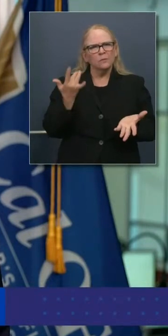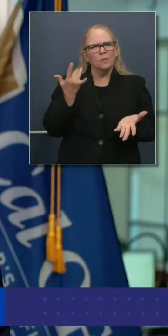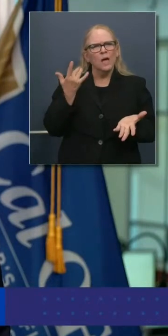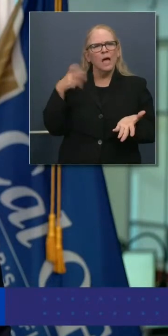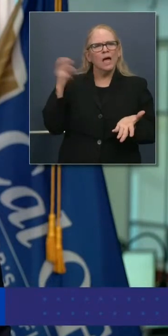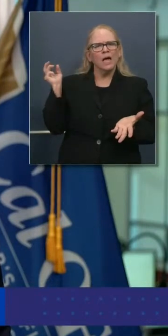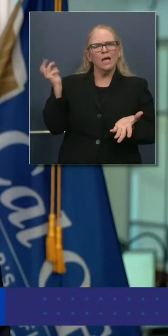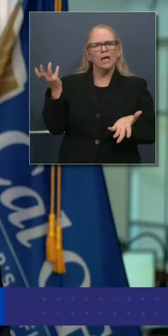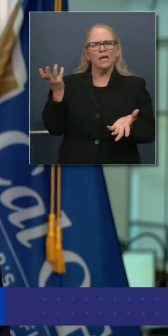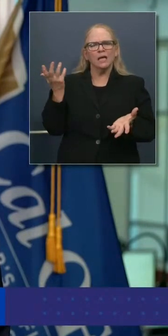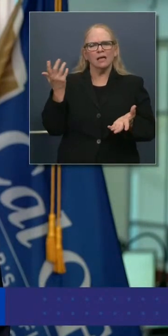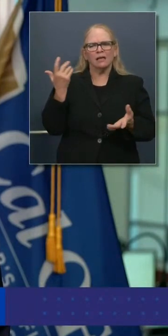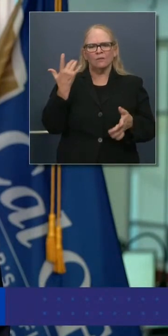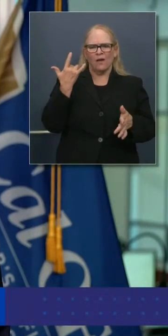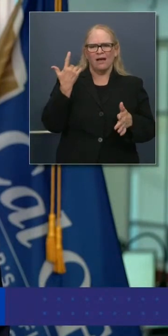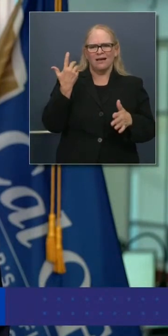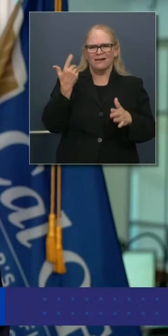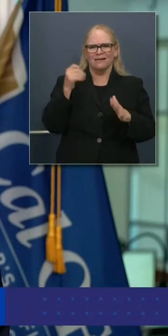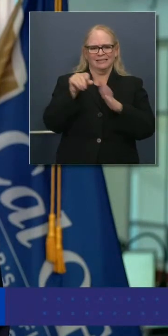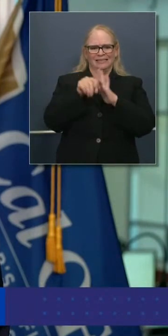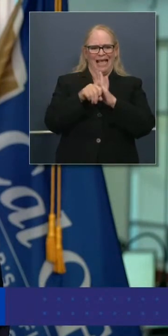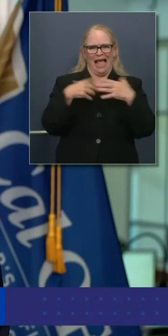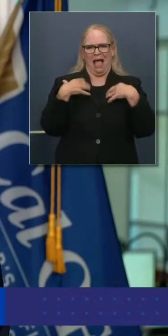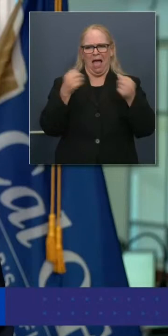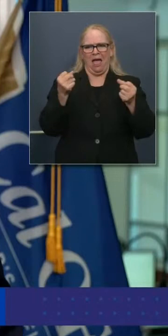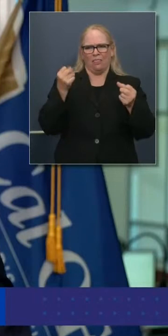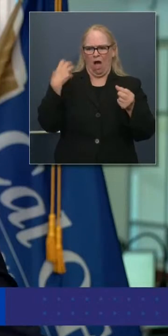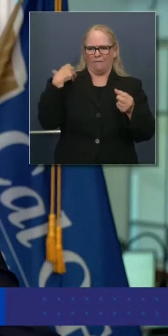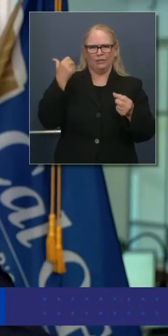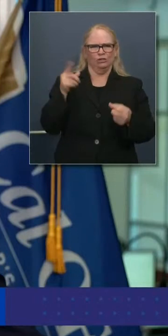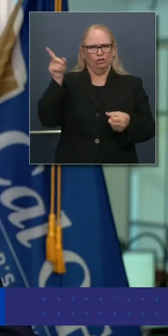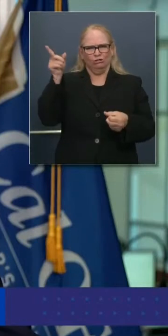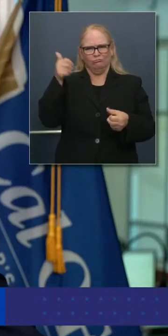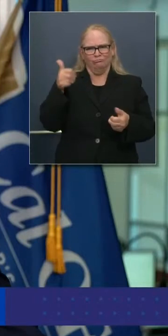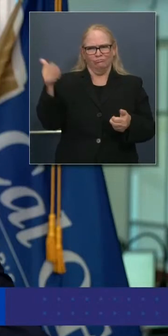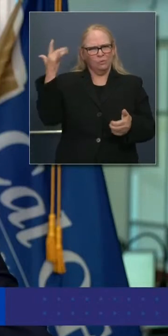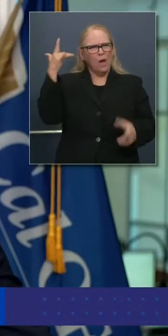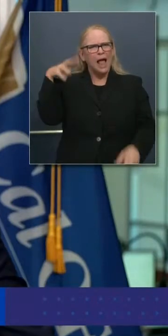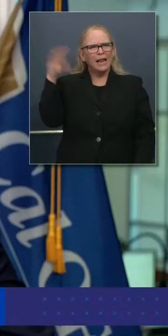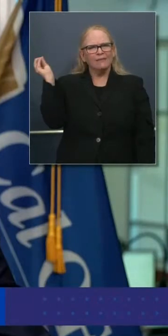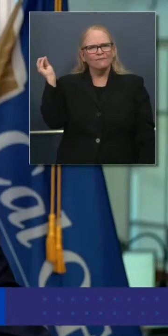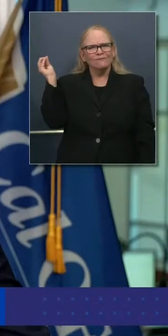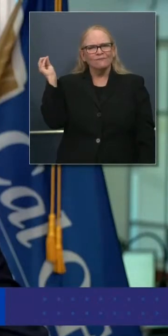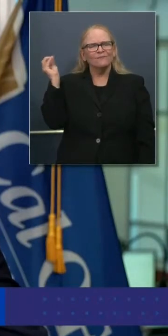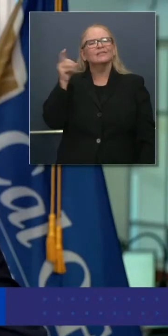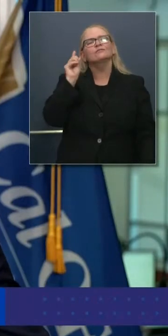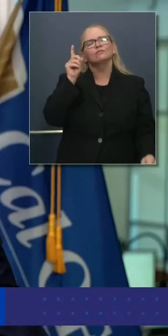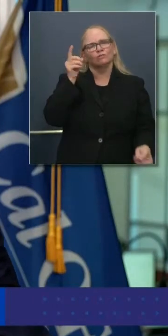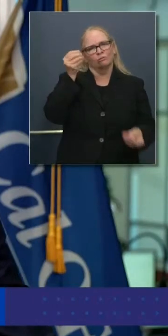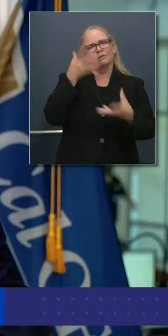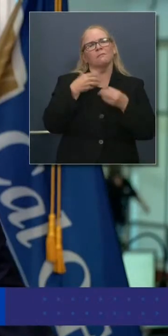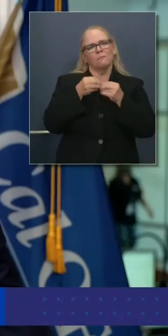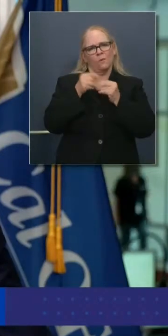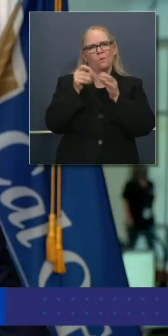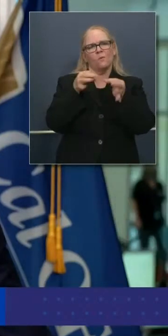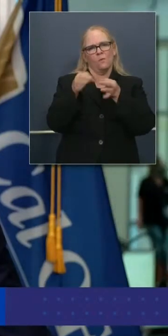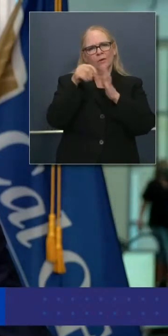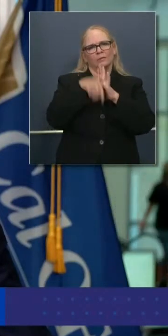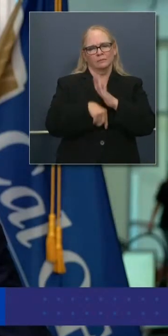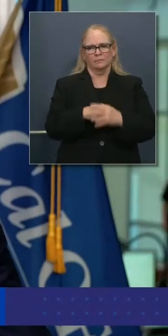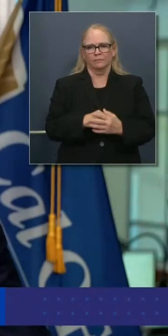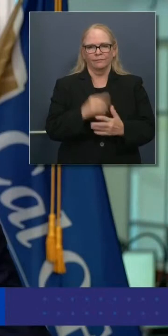officer have to go in the middle of this, or why is she leaving? I think we need to know more. Thank you. She resigned. She wrote a resignation